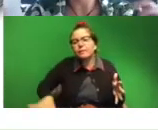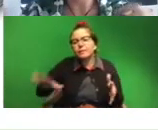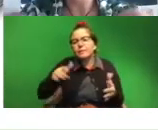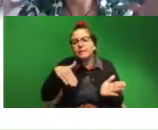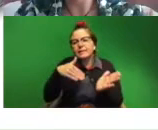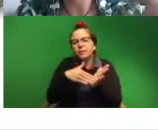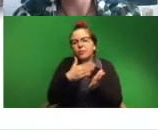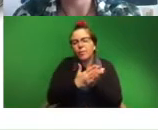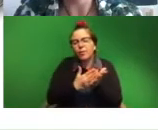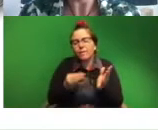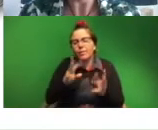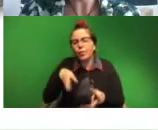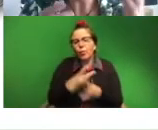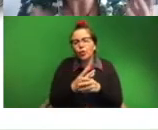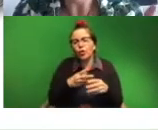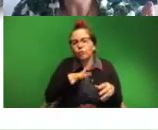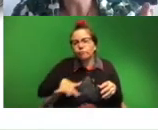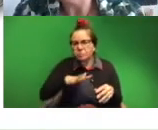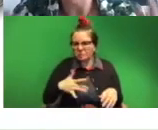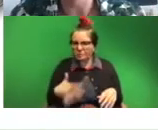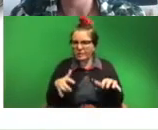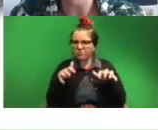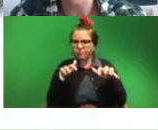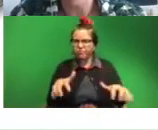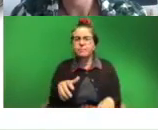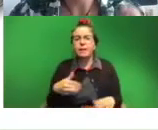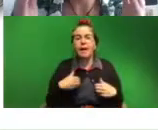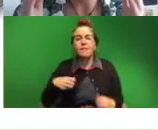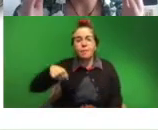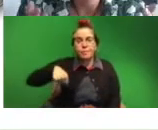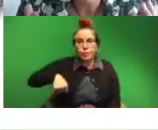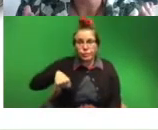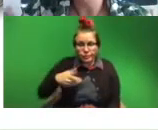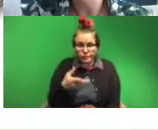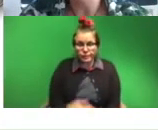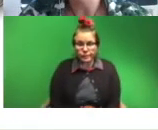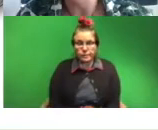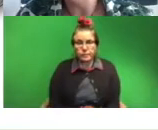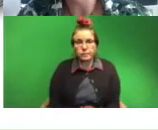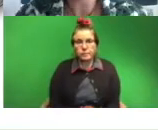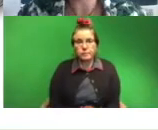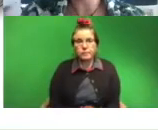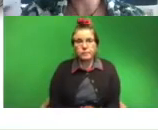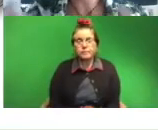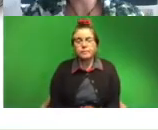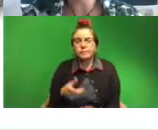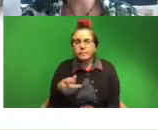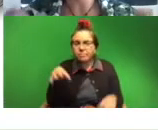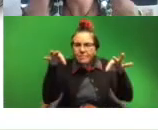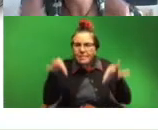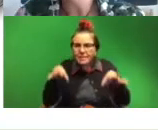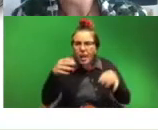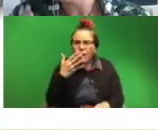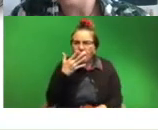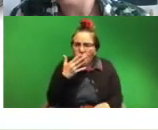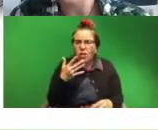of the world here? Here we have a purse. Now this purse has been treated, dyed, colored,